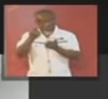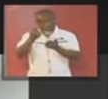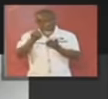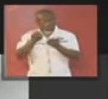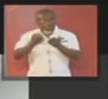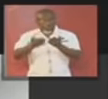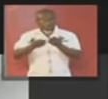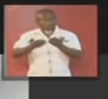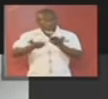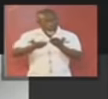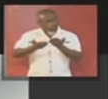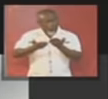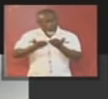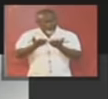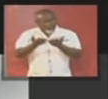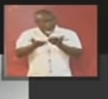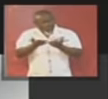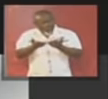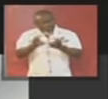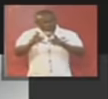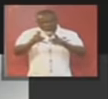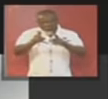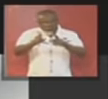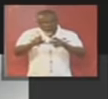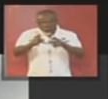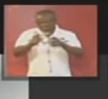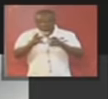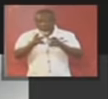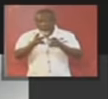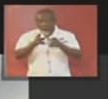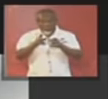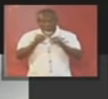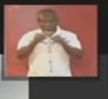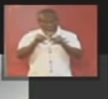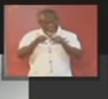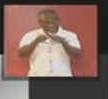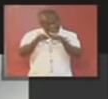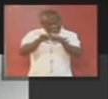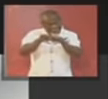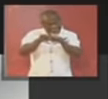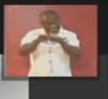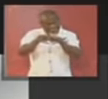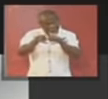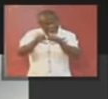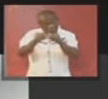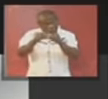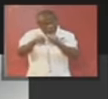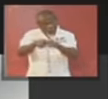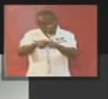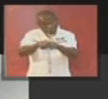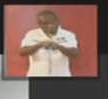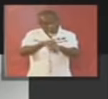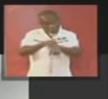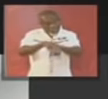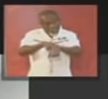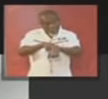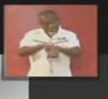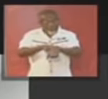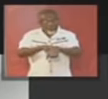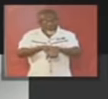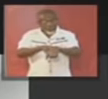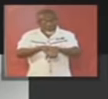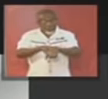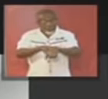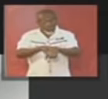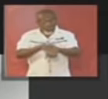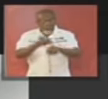policymakers saying, okay, maybe we need to keep these borders closed for longer than we would have wanted, or does that change the way in which